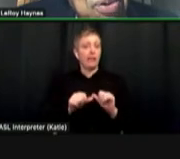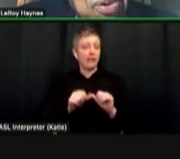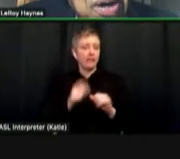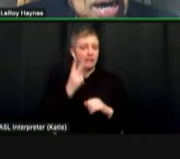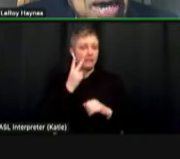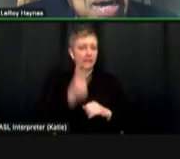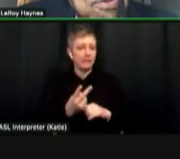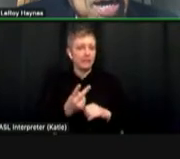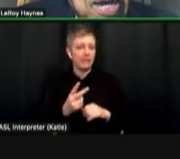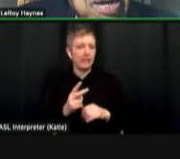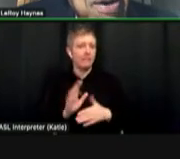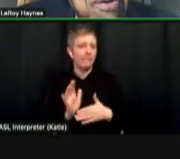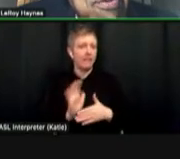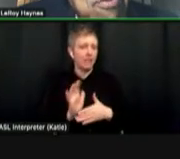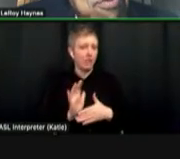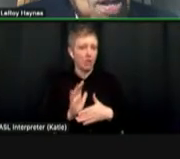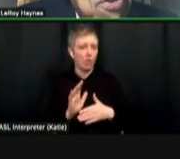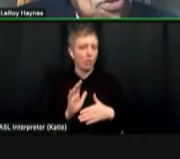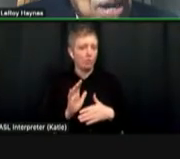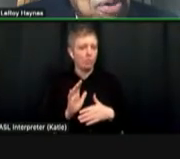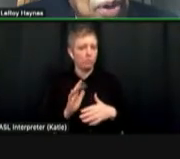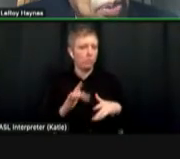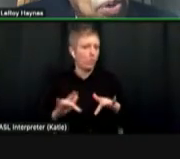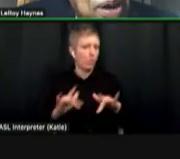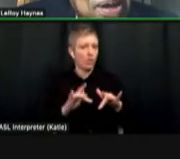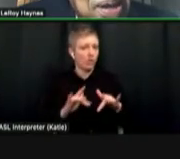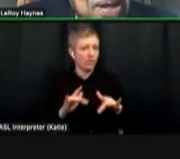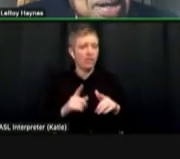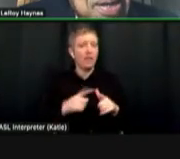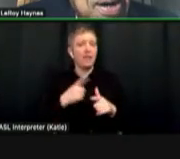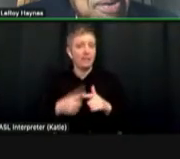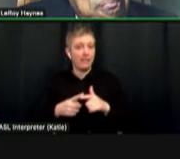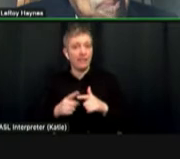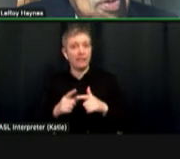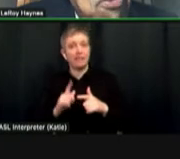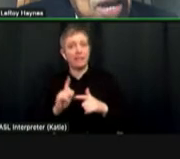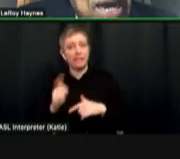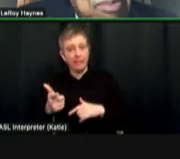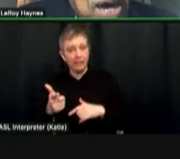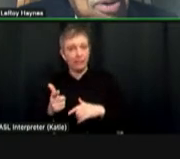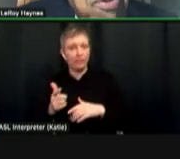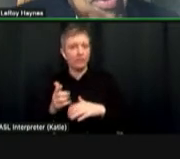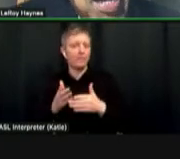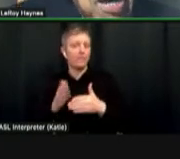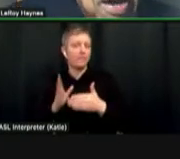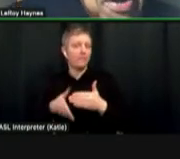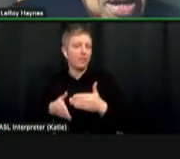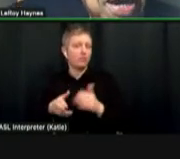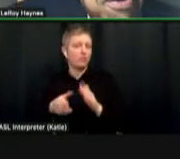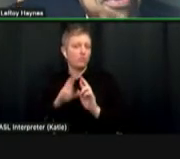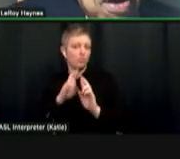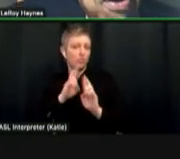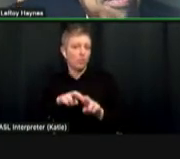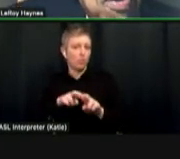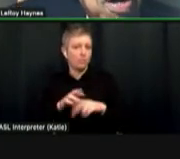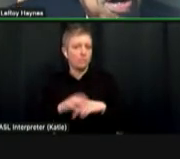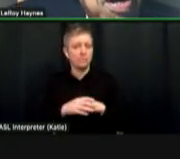video and finish their report. Now, this came out of the